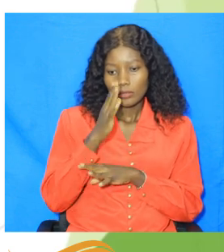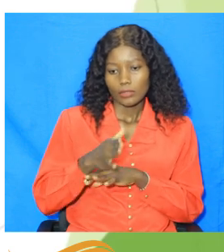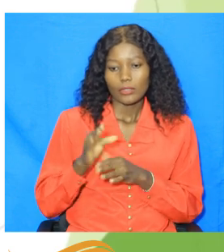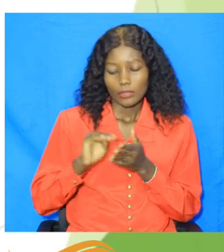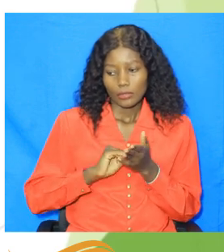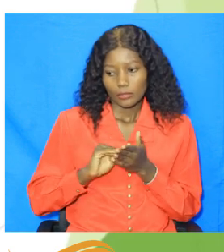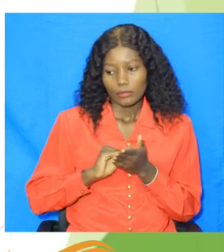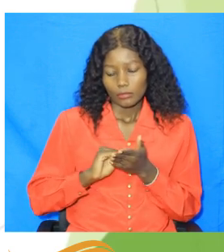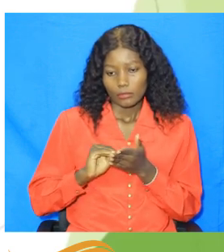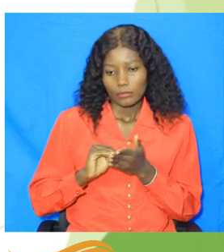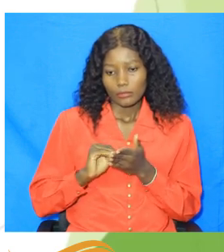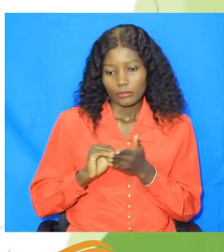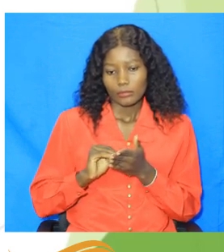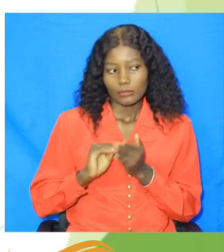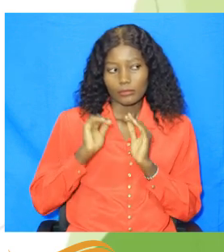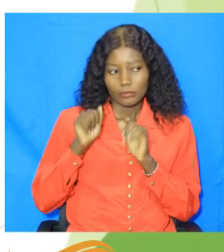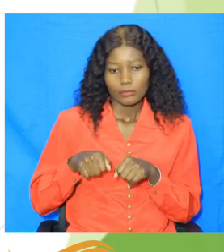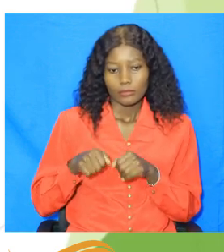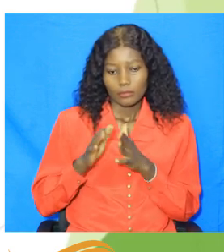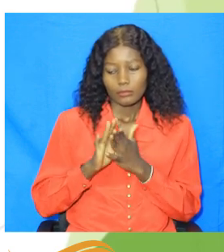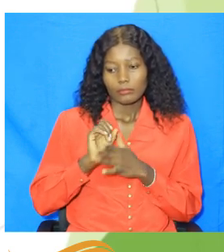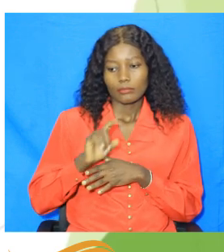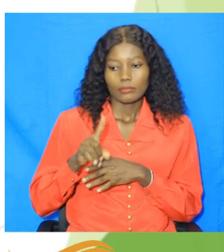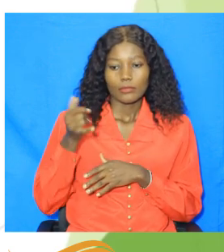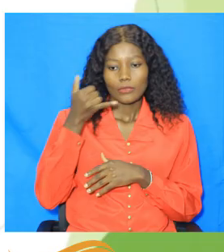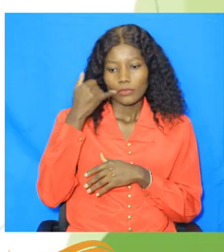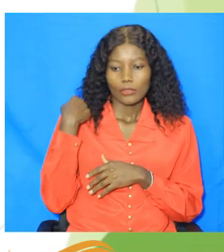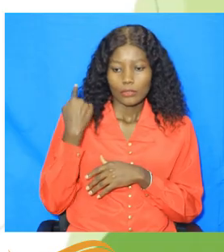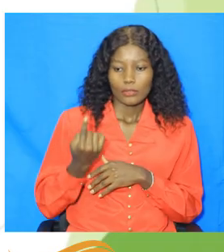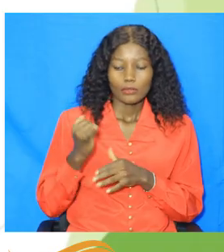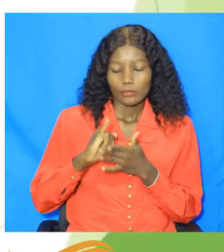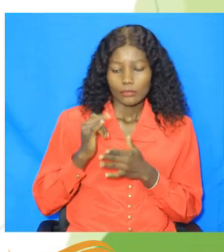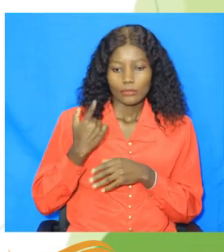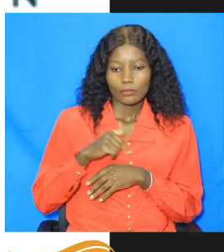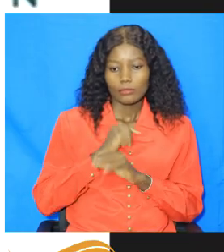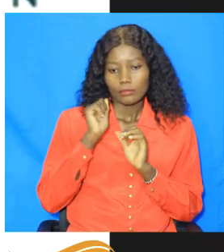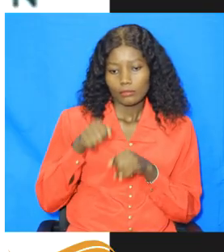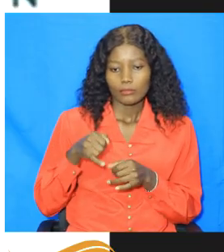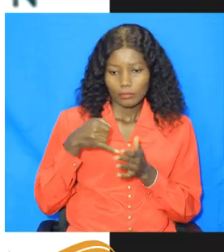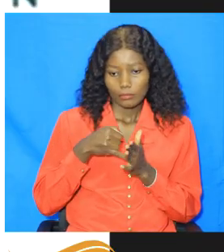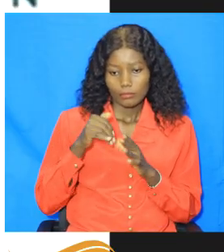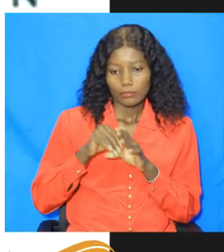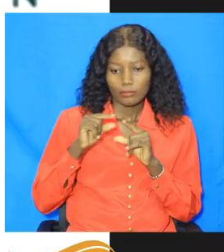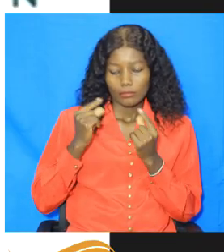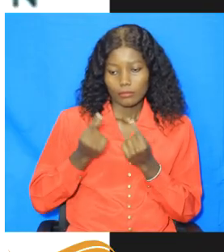message, you can text your telephone number so that we can include in our group.